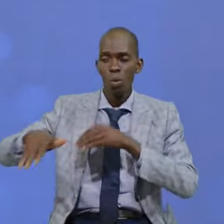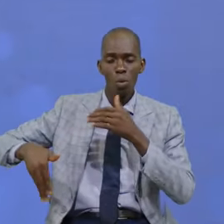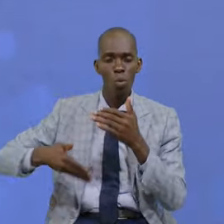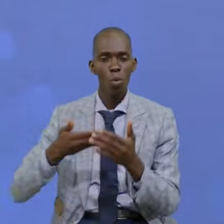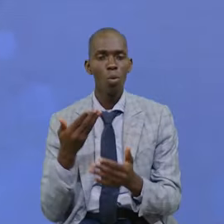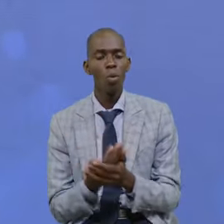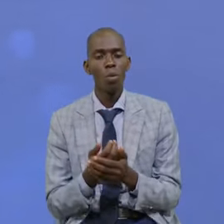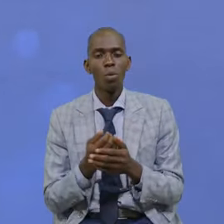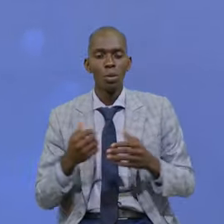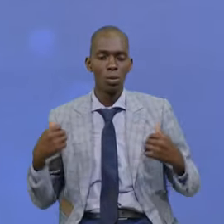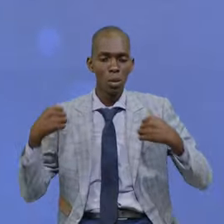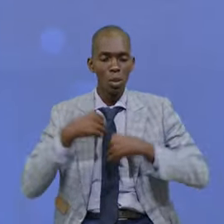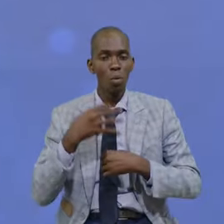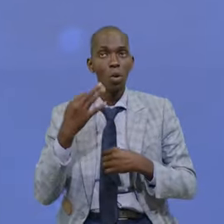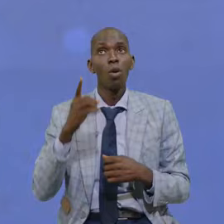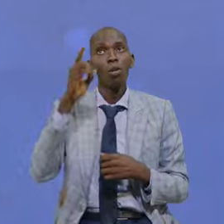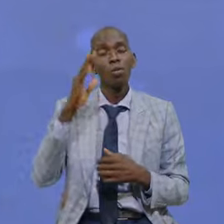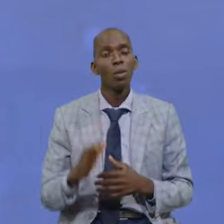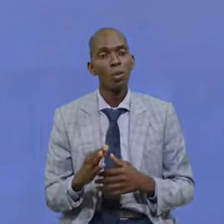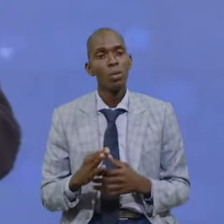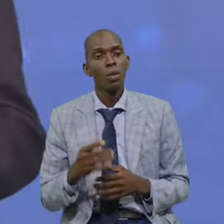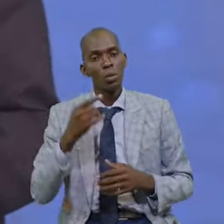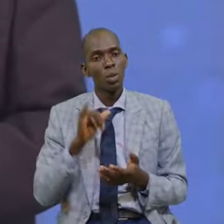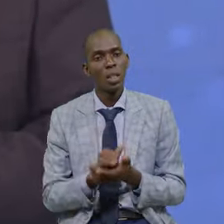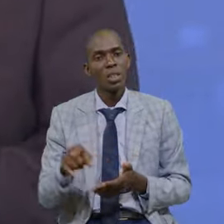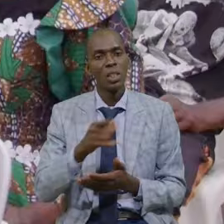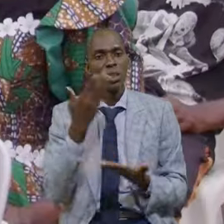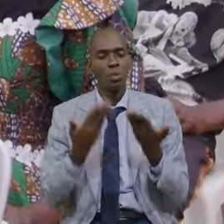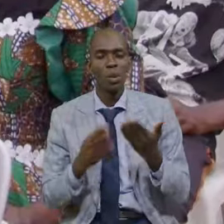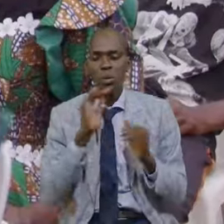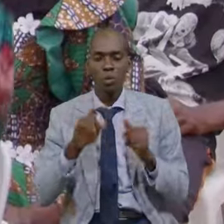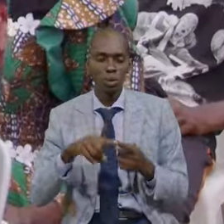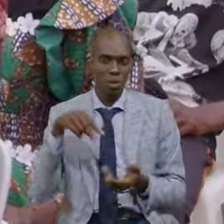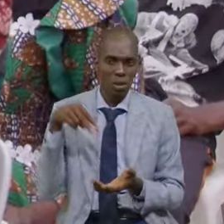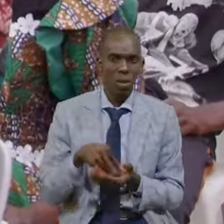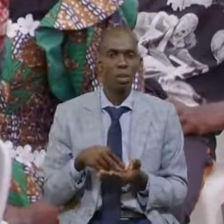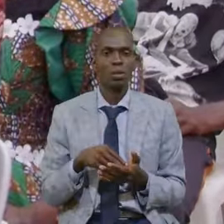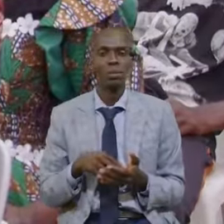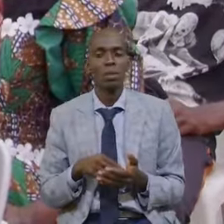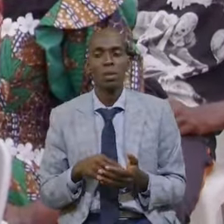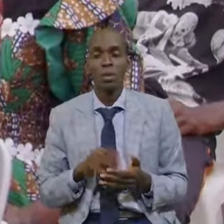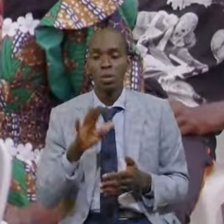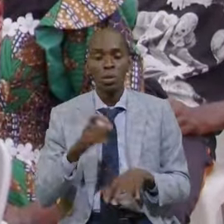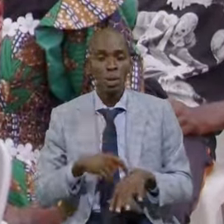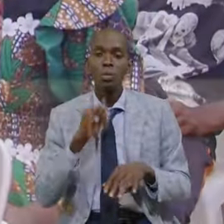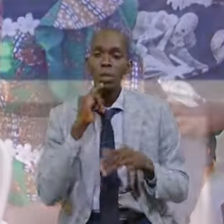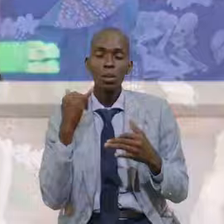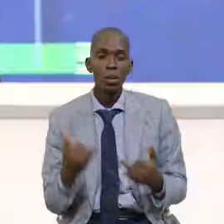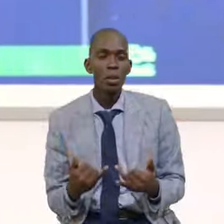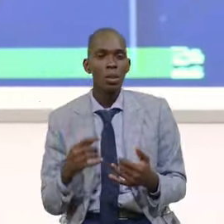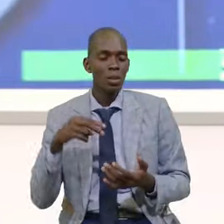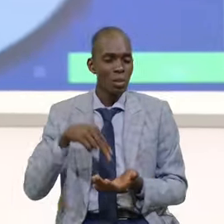be able to stand. Our time has come to stand. Against every other